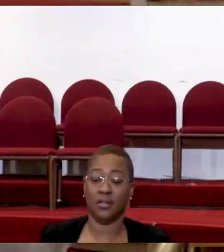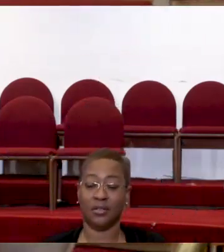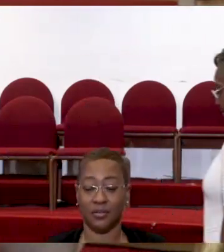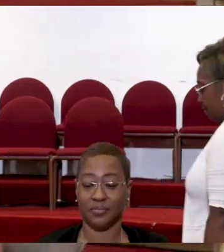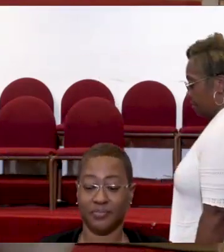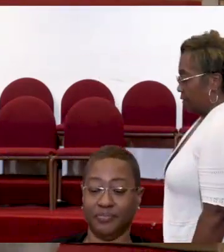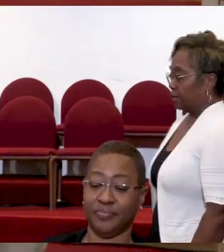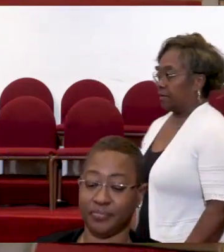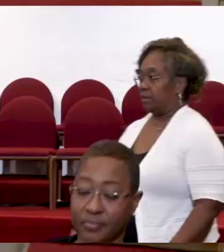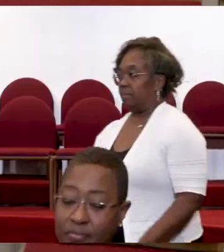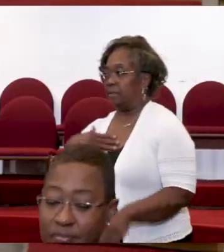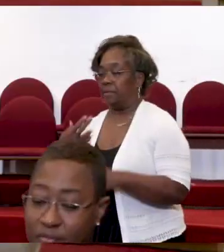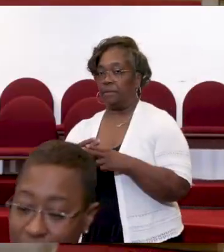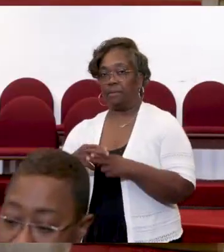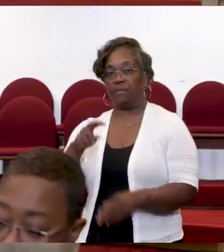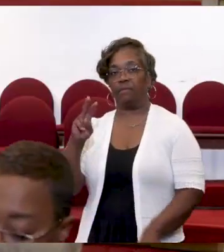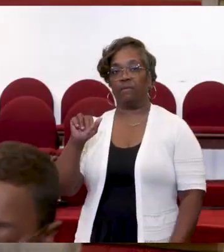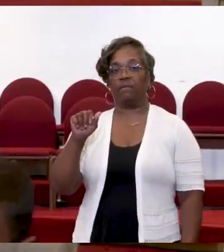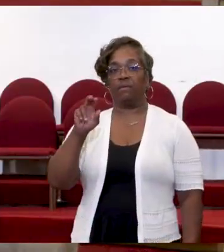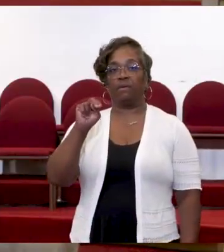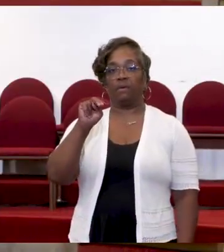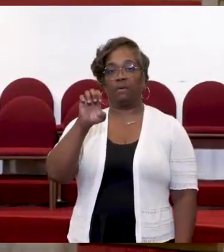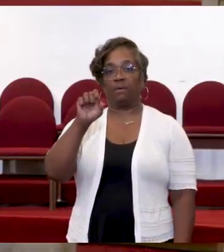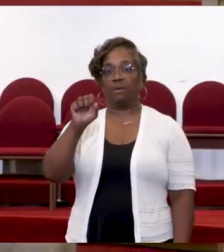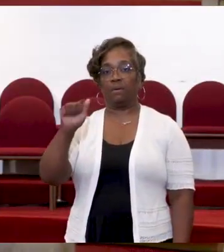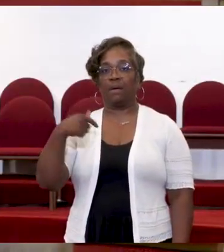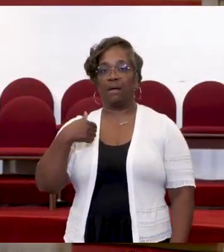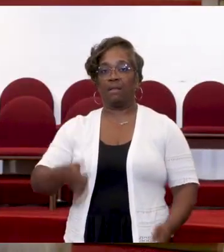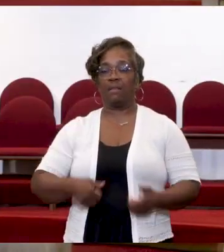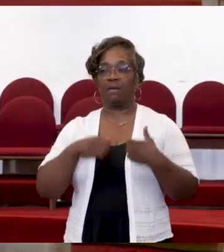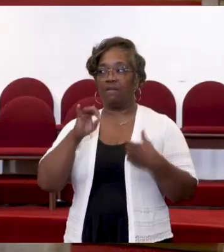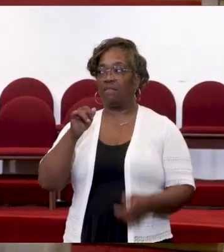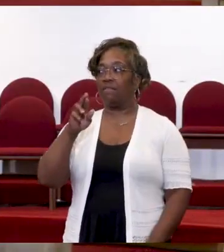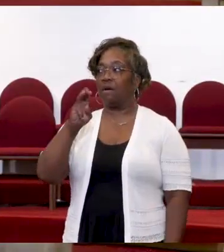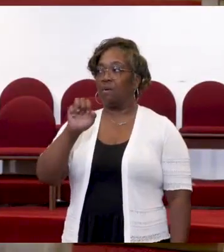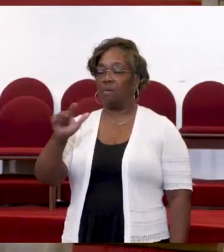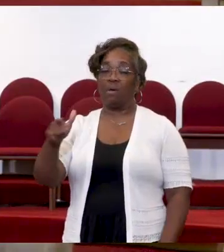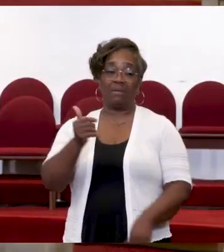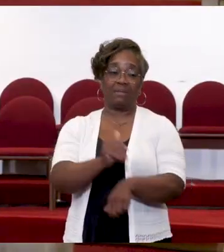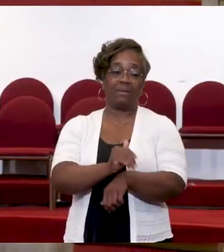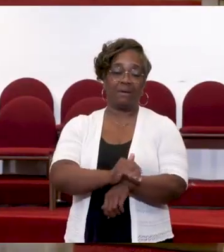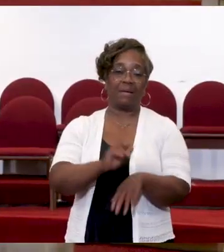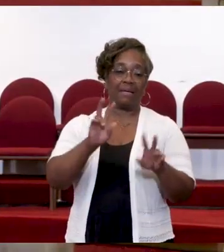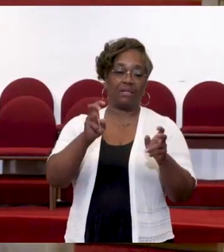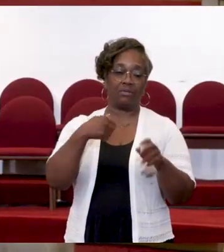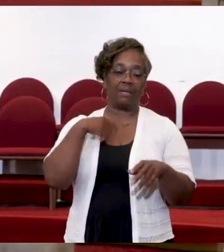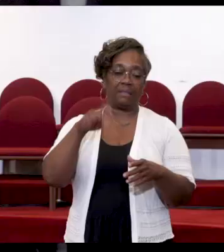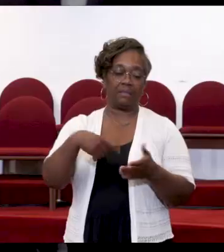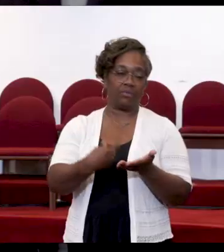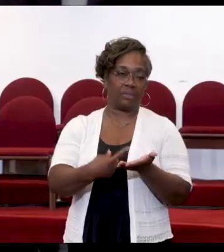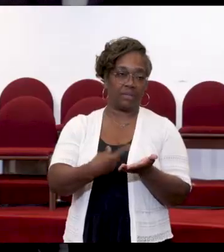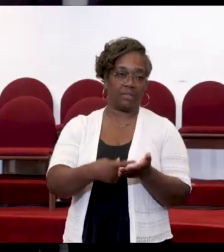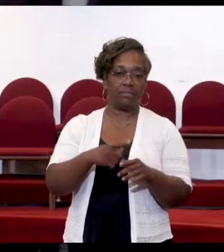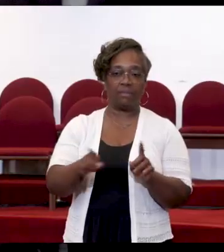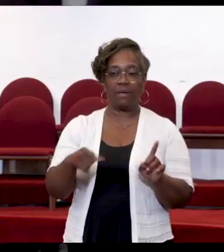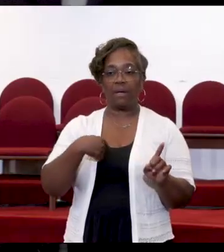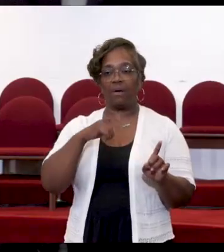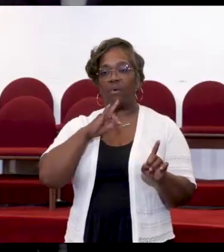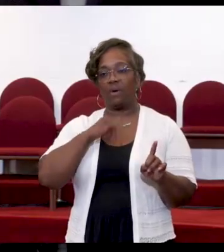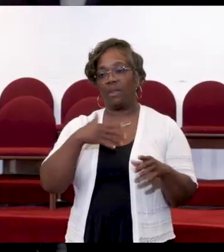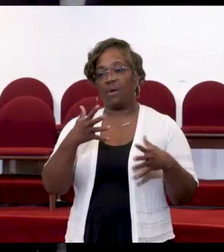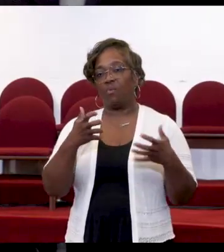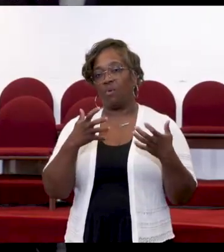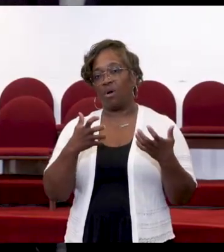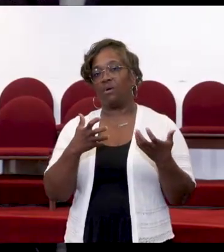the Firewall area of District 3. And tonight there's an issue that I really need to discuss, but I really wanted to